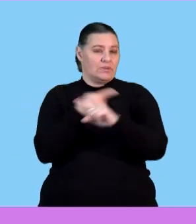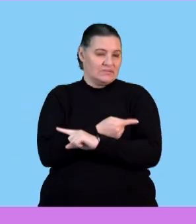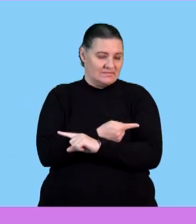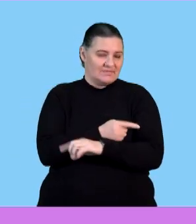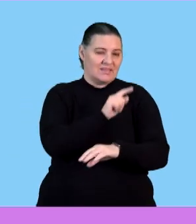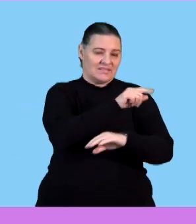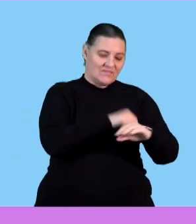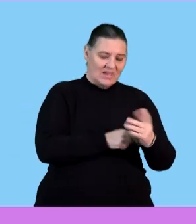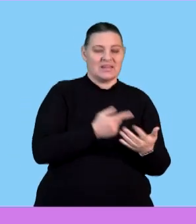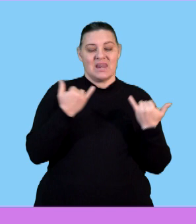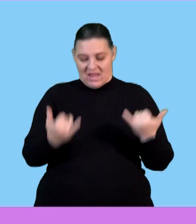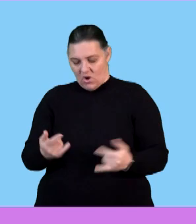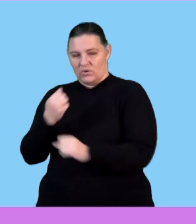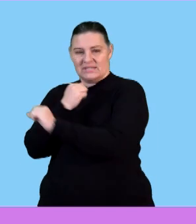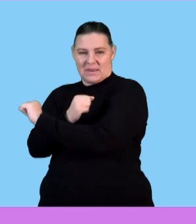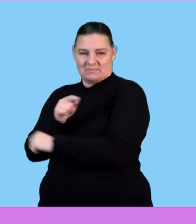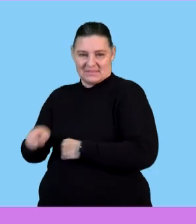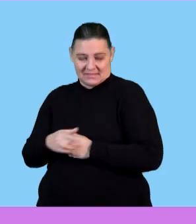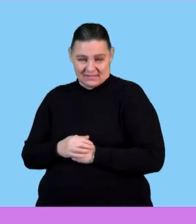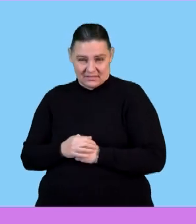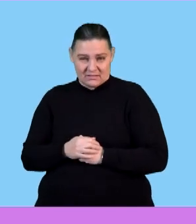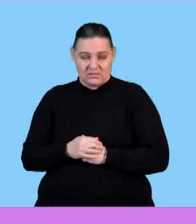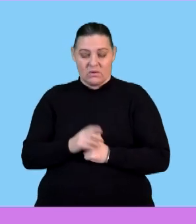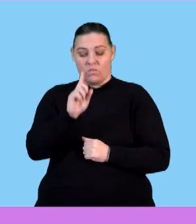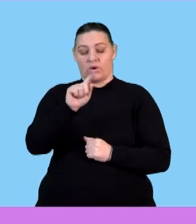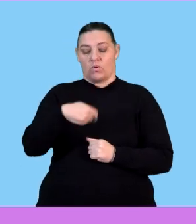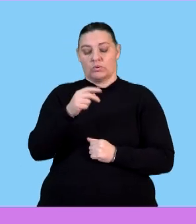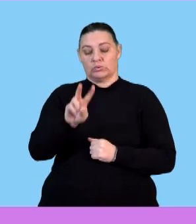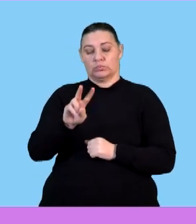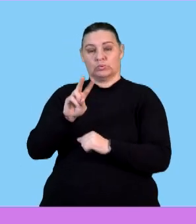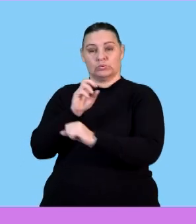division, multiplication. So